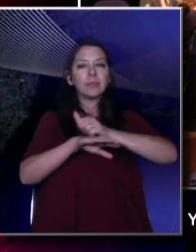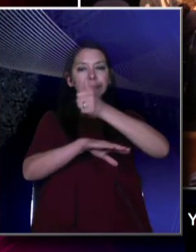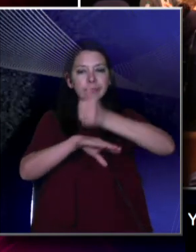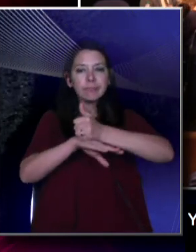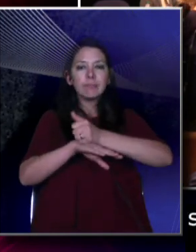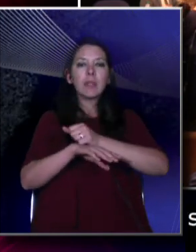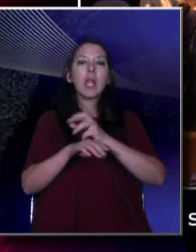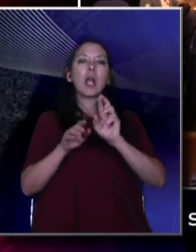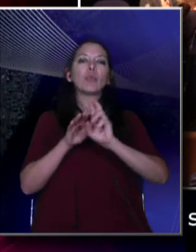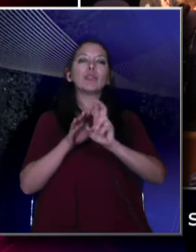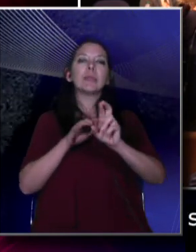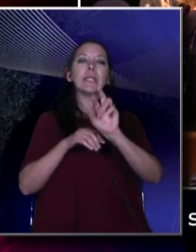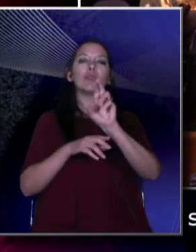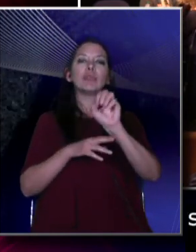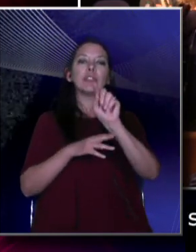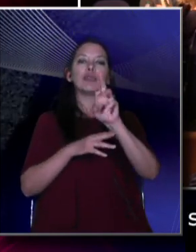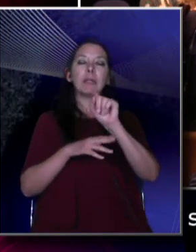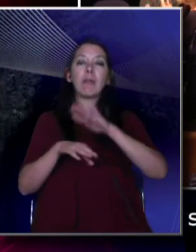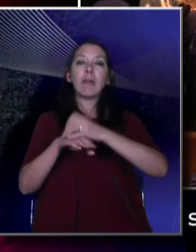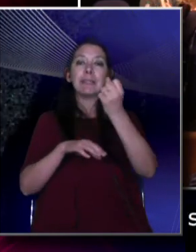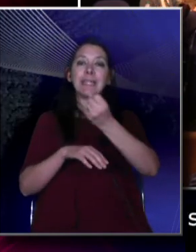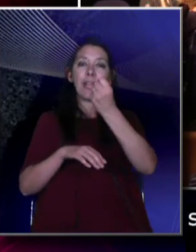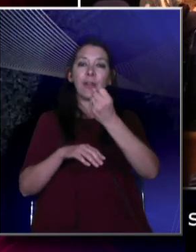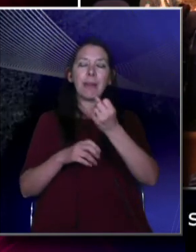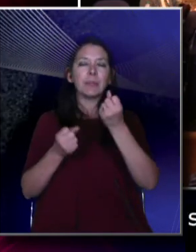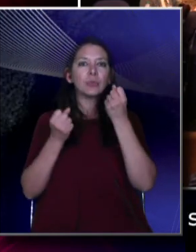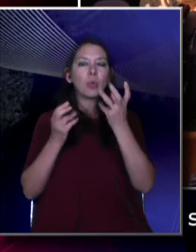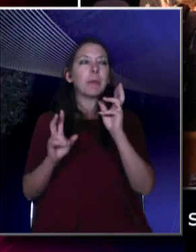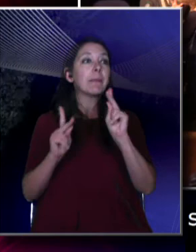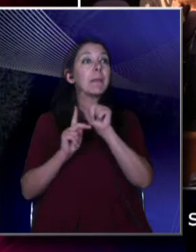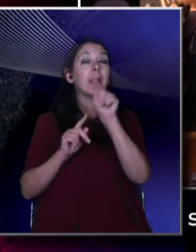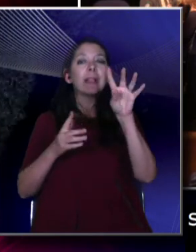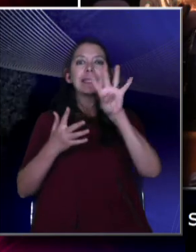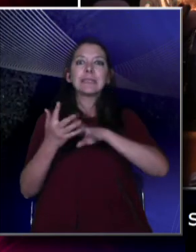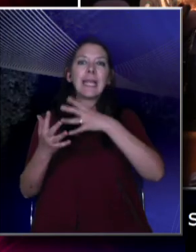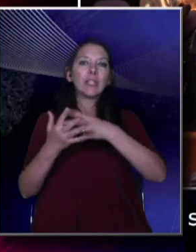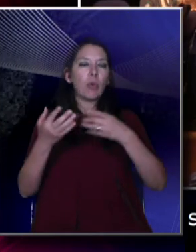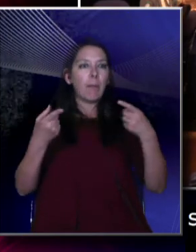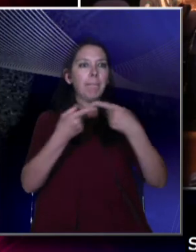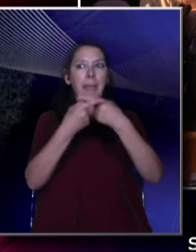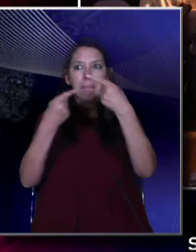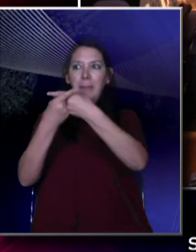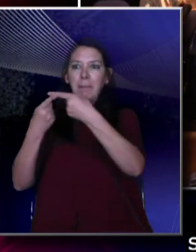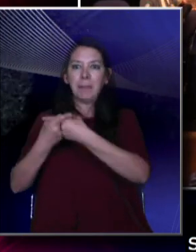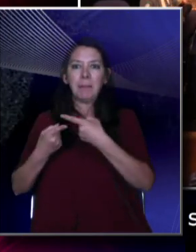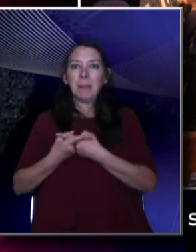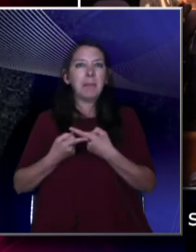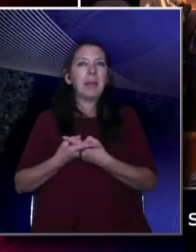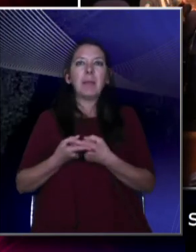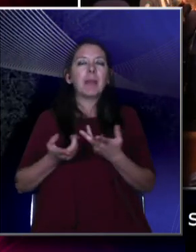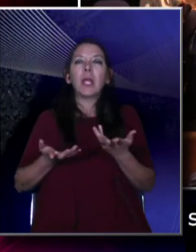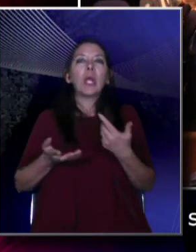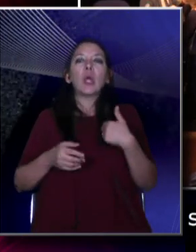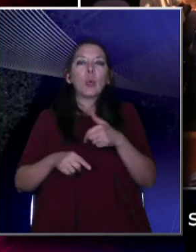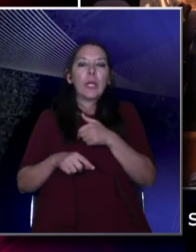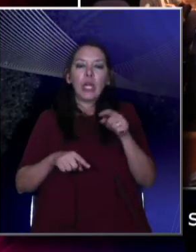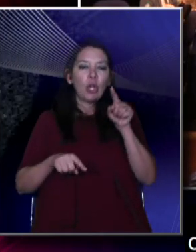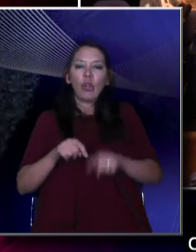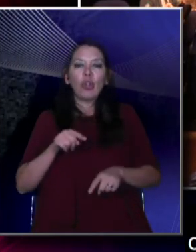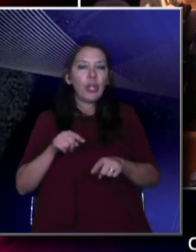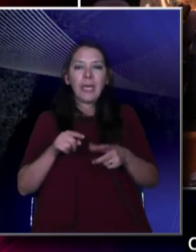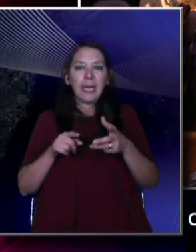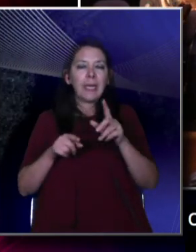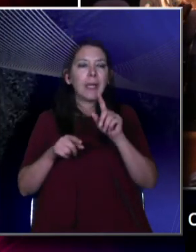retreats, and people's schedules were so complex that one time we couldn't get a quorum, and the other time we could only